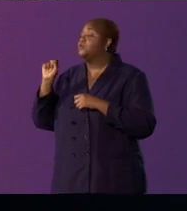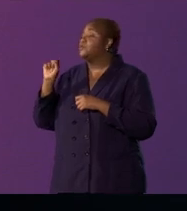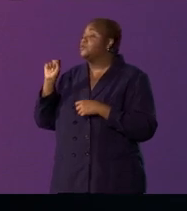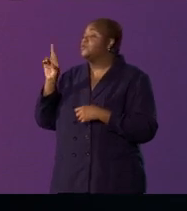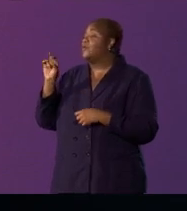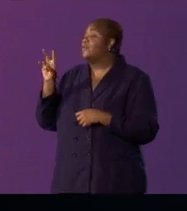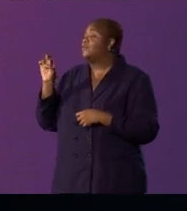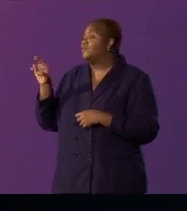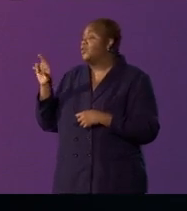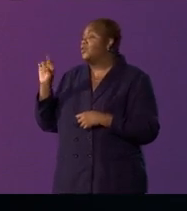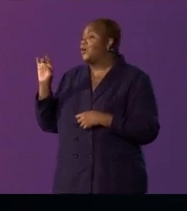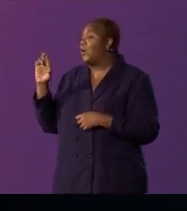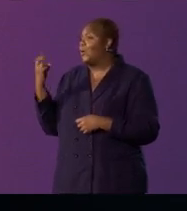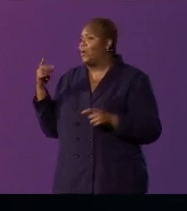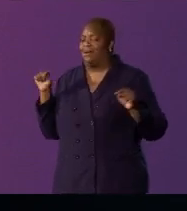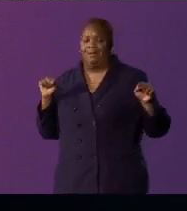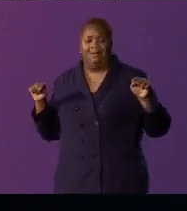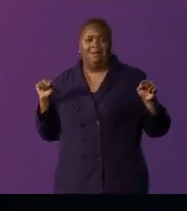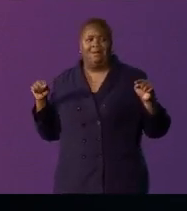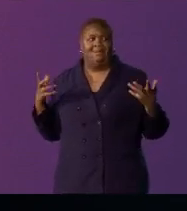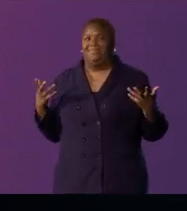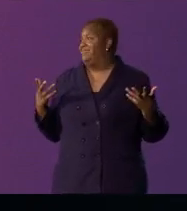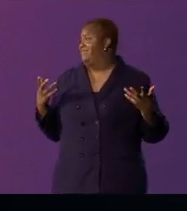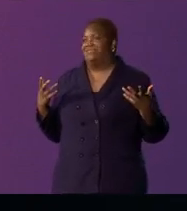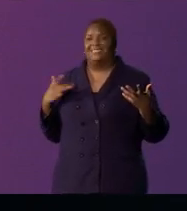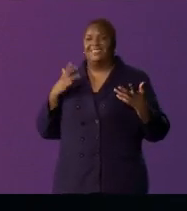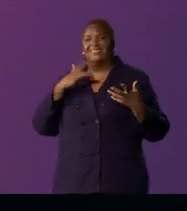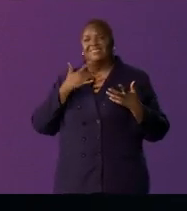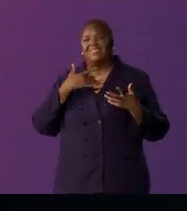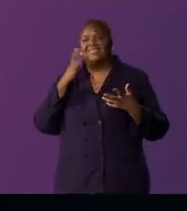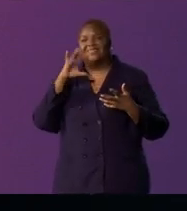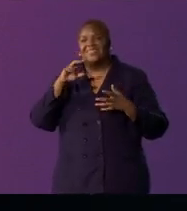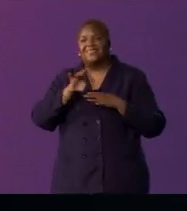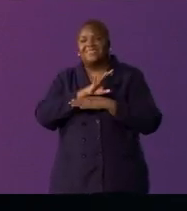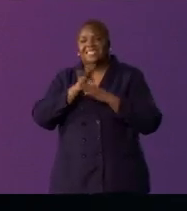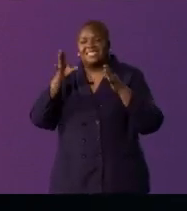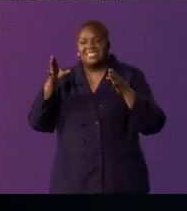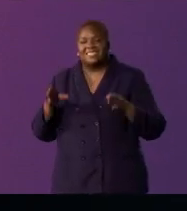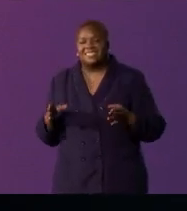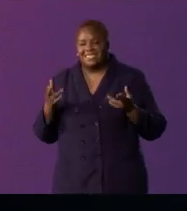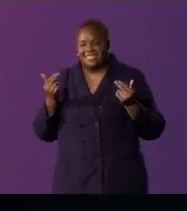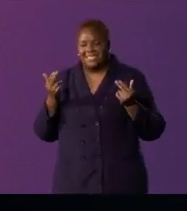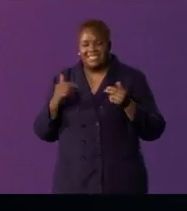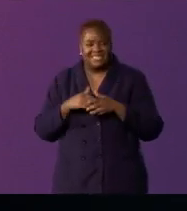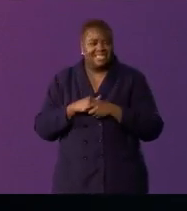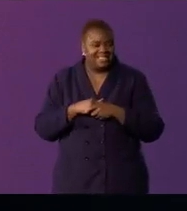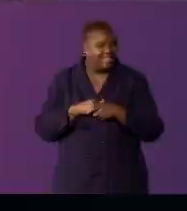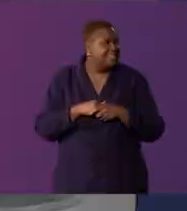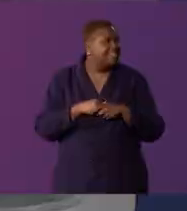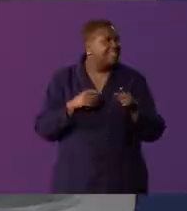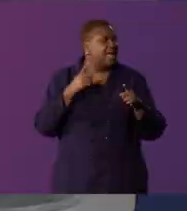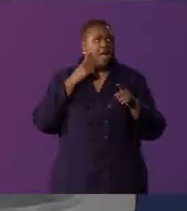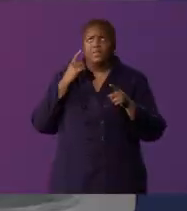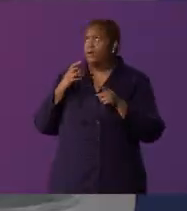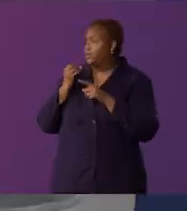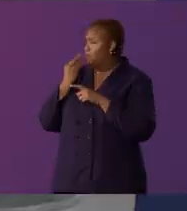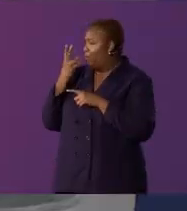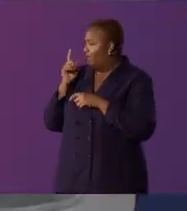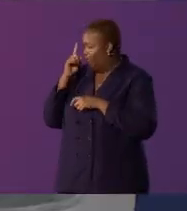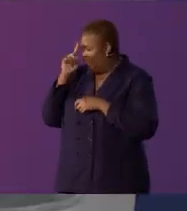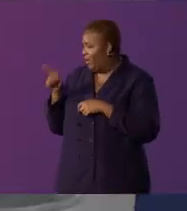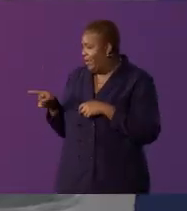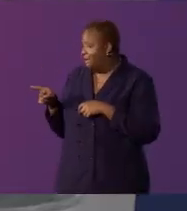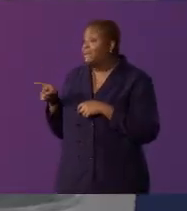on. Seriously, I'm just a business person. I know. All right? But in my life, I never thought I'd be a warm-up act for him. And